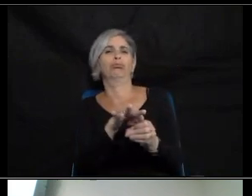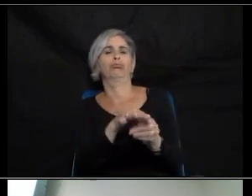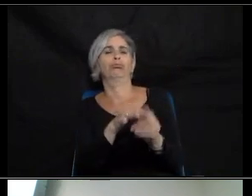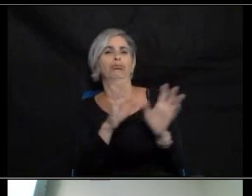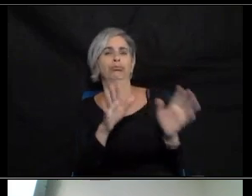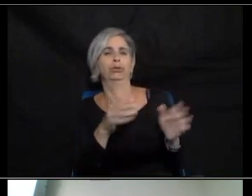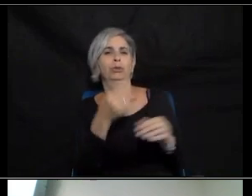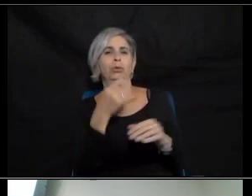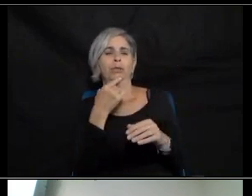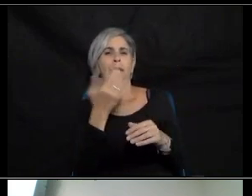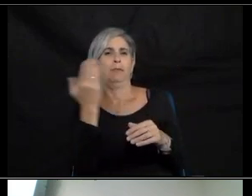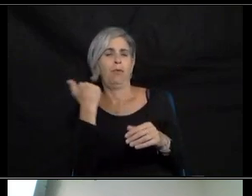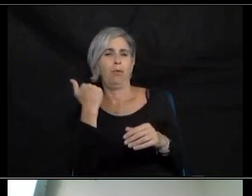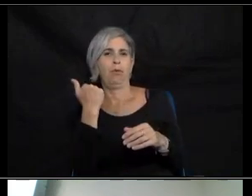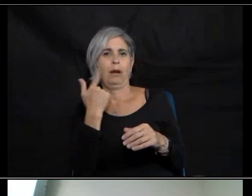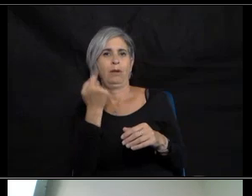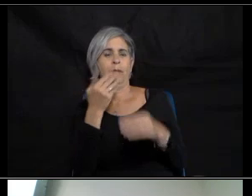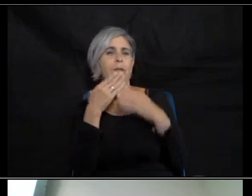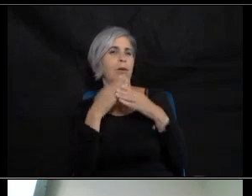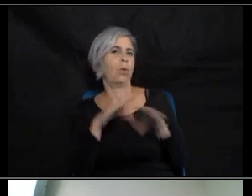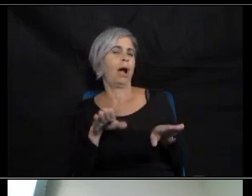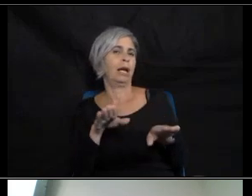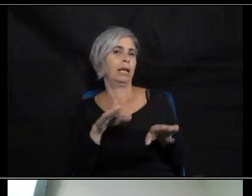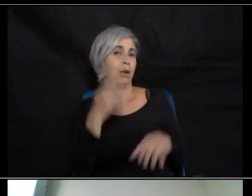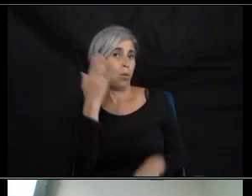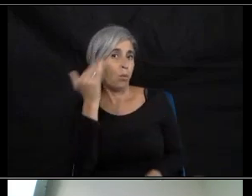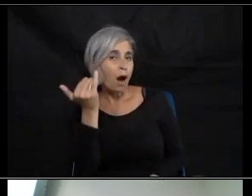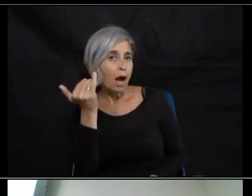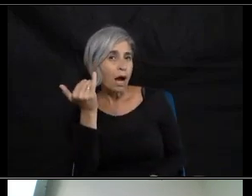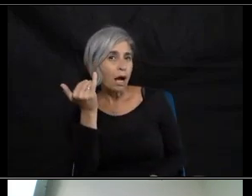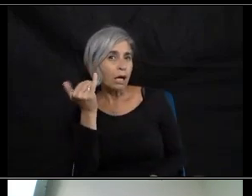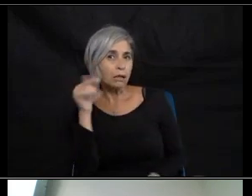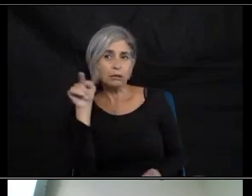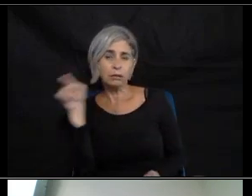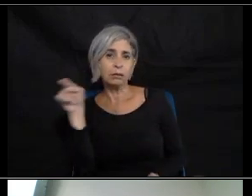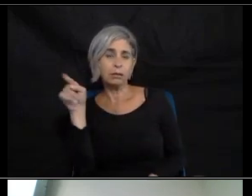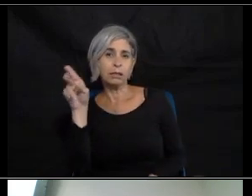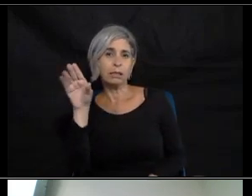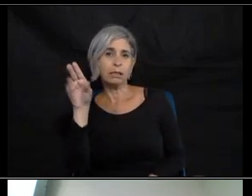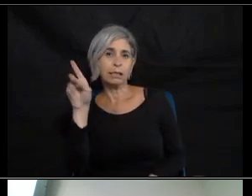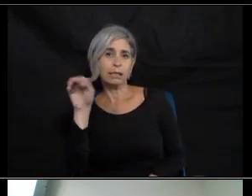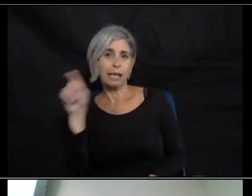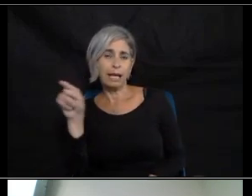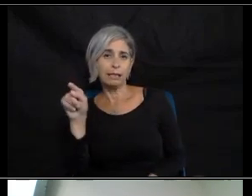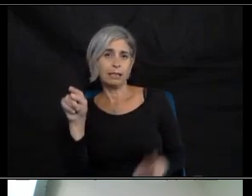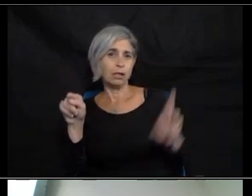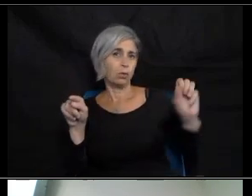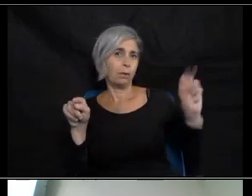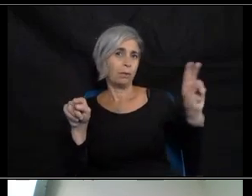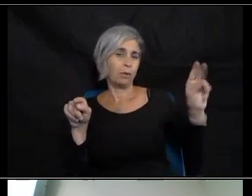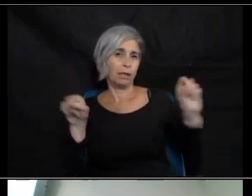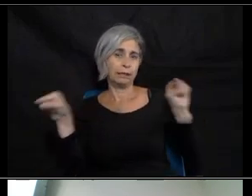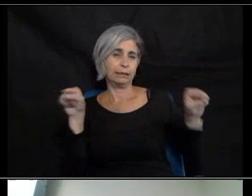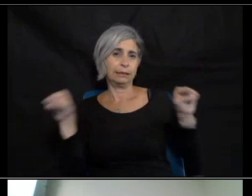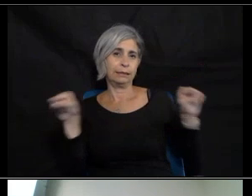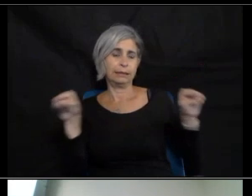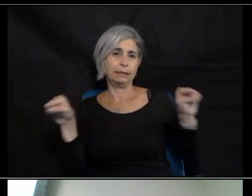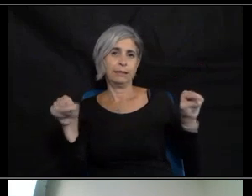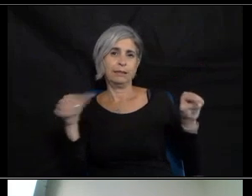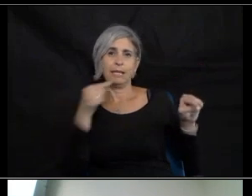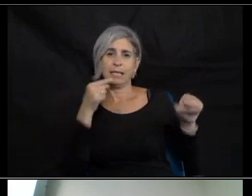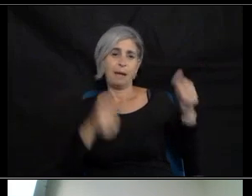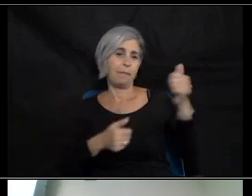you said earlier, Mayor, that I was a little quiet, and it's just because between Commissioner Katz and Commissioner Romulus, they've essentially said